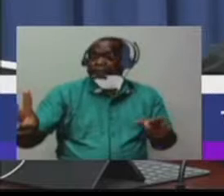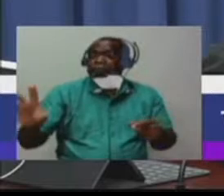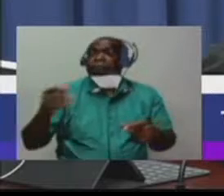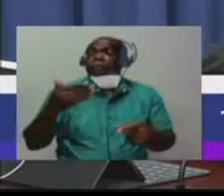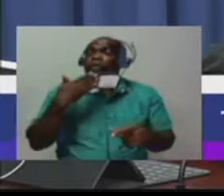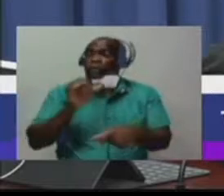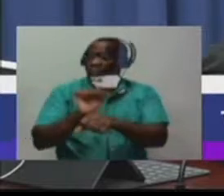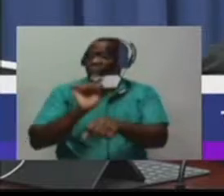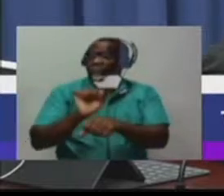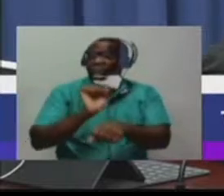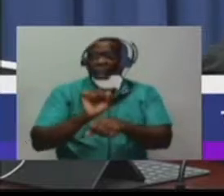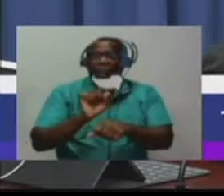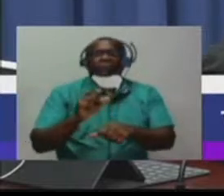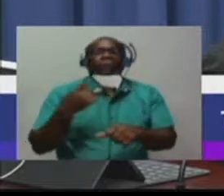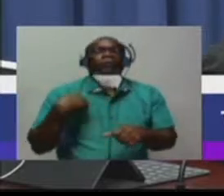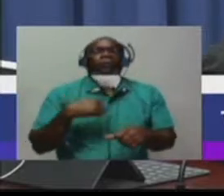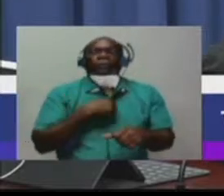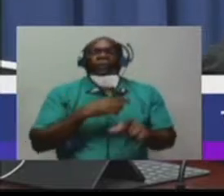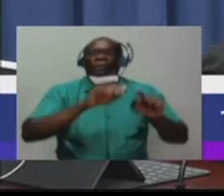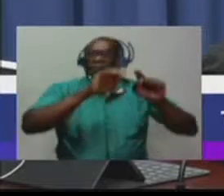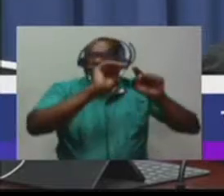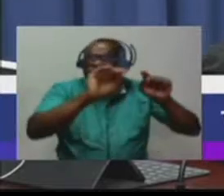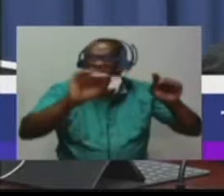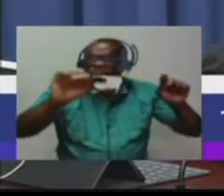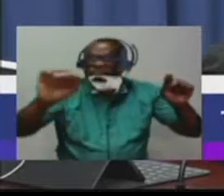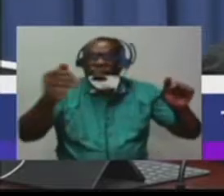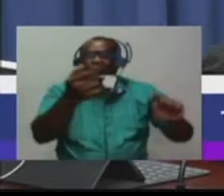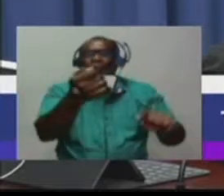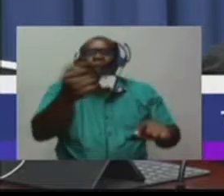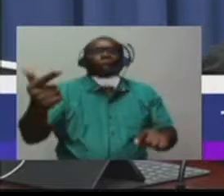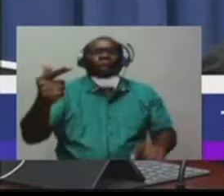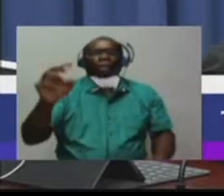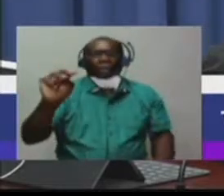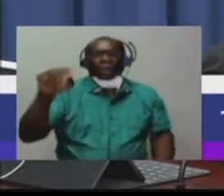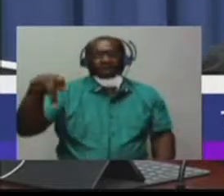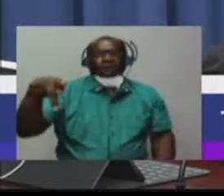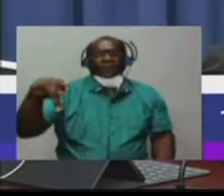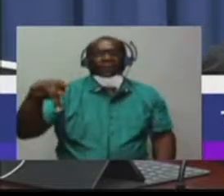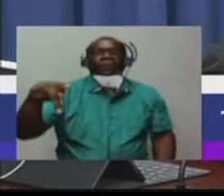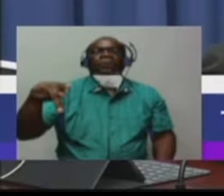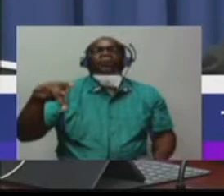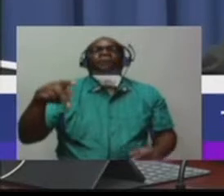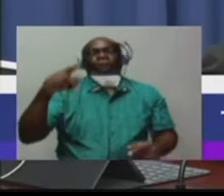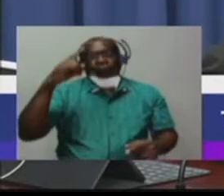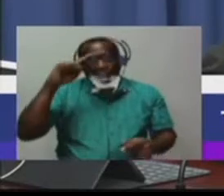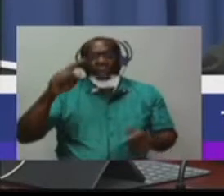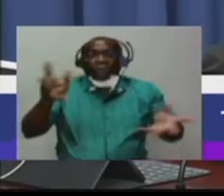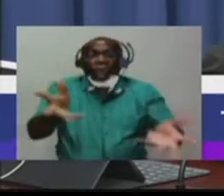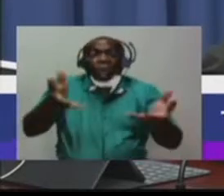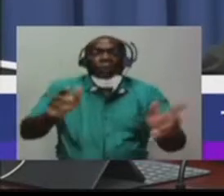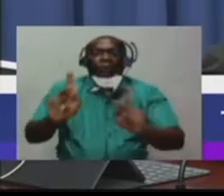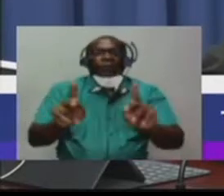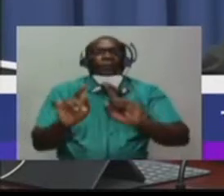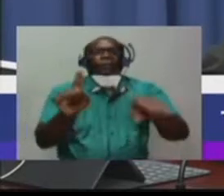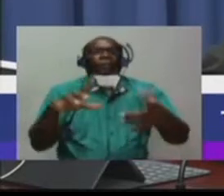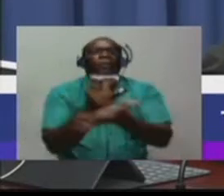We are going to be expanding the Johnson & Johnson drive, one shot and done. From next week, late next week, it will be made available